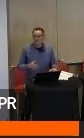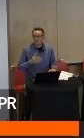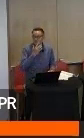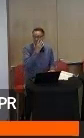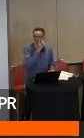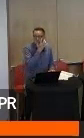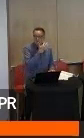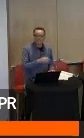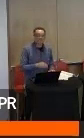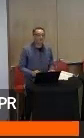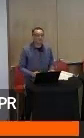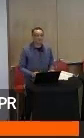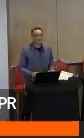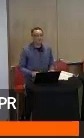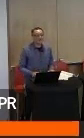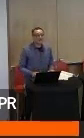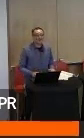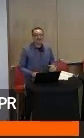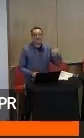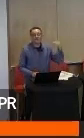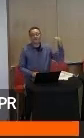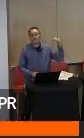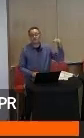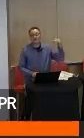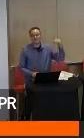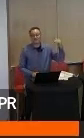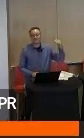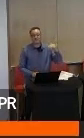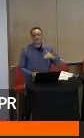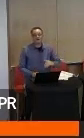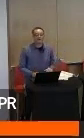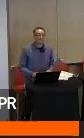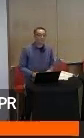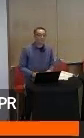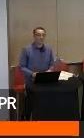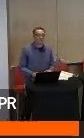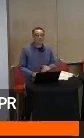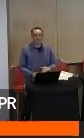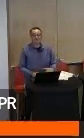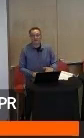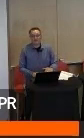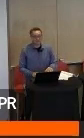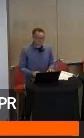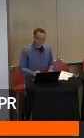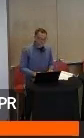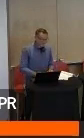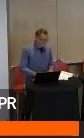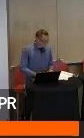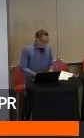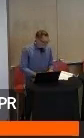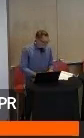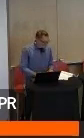tracks. So it won't show you elevated tracks. It won't show you underground.